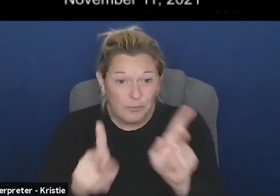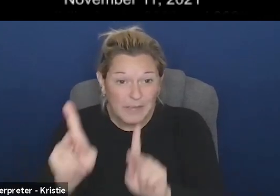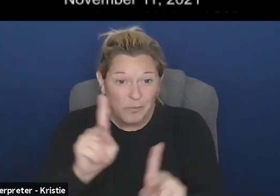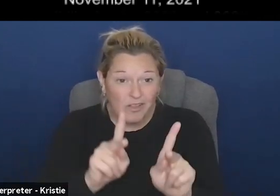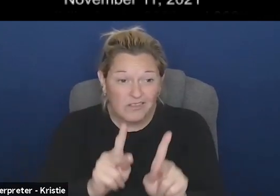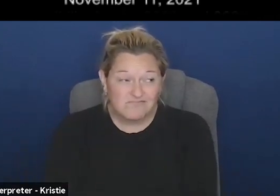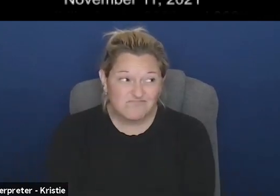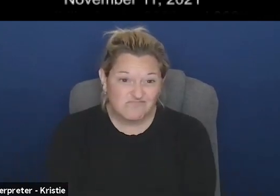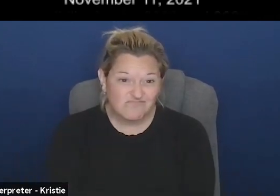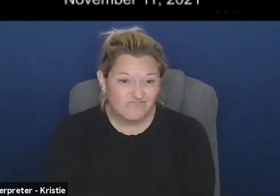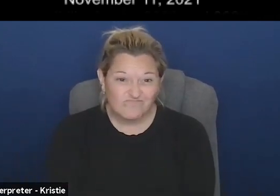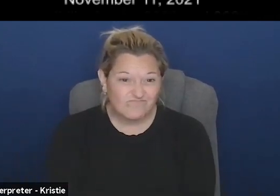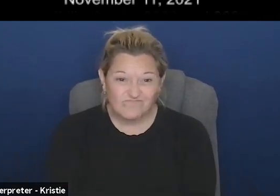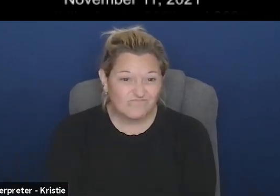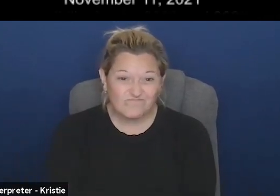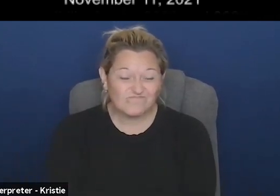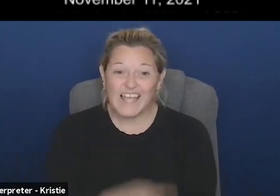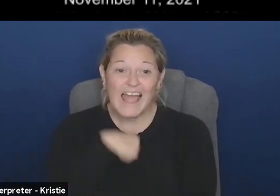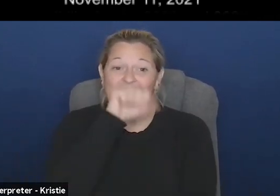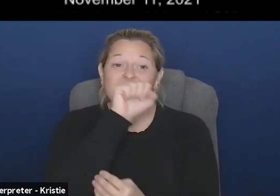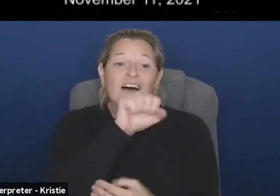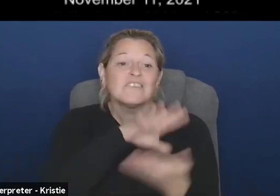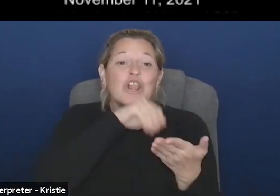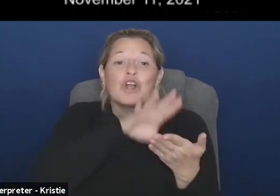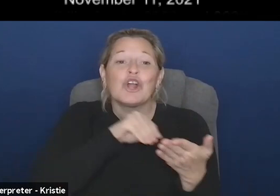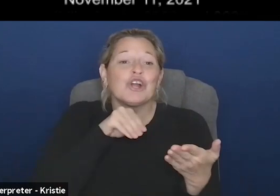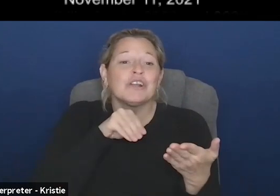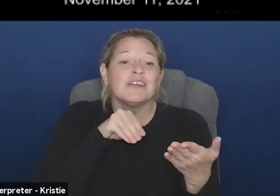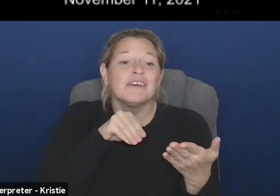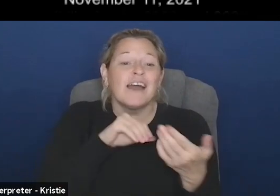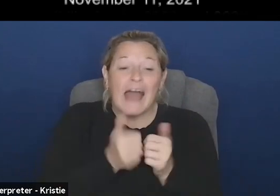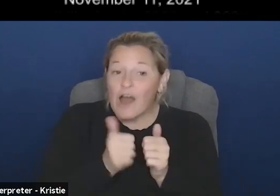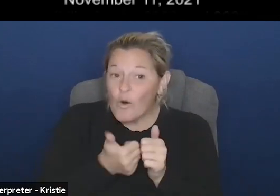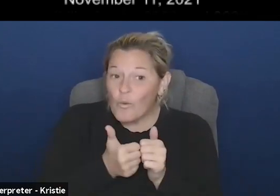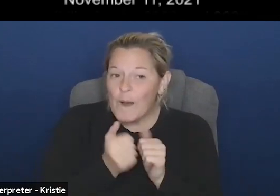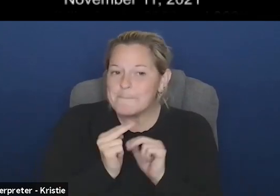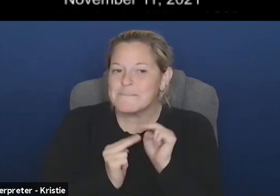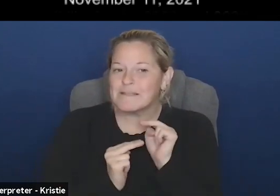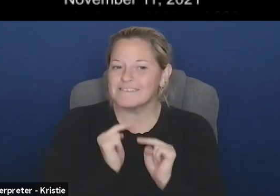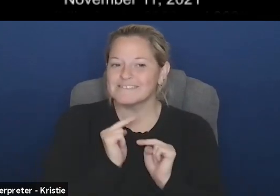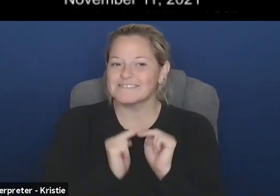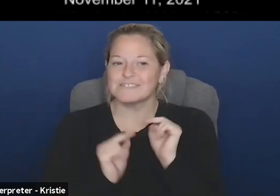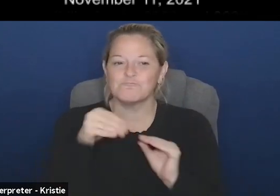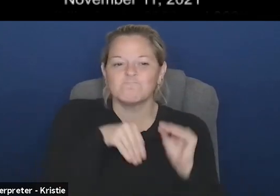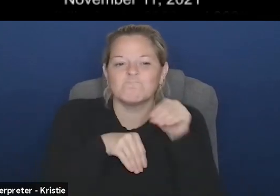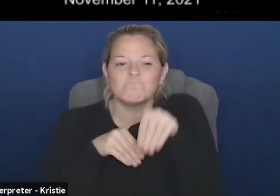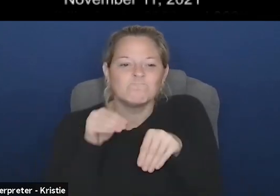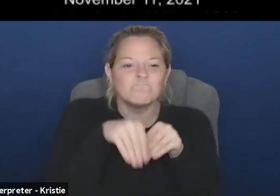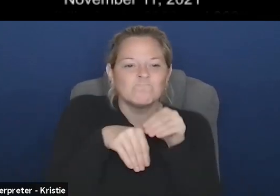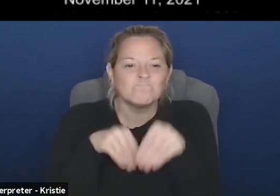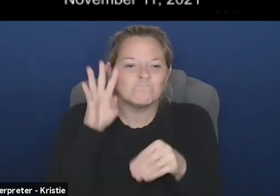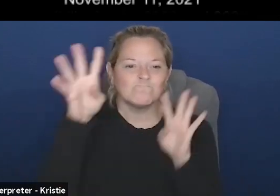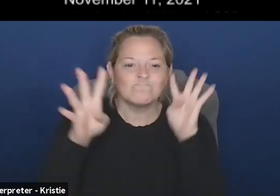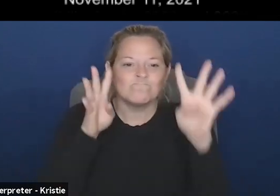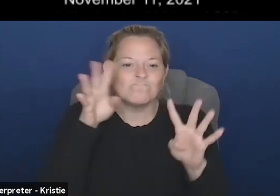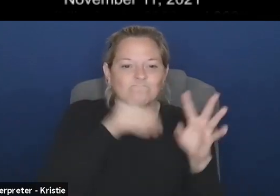by building stuff, and also to build stuff that might be useful in